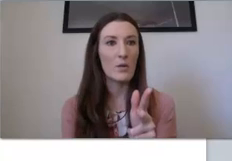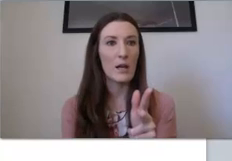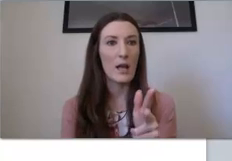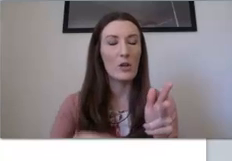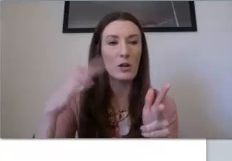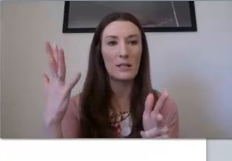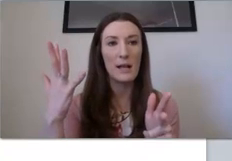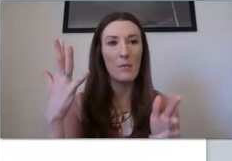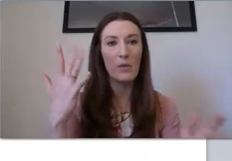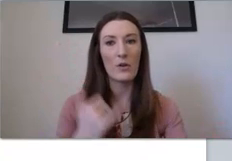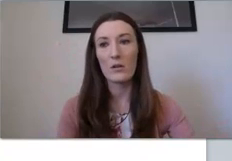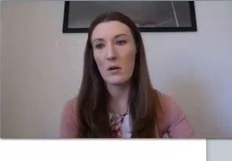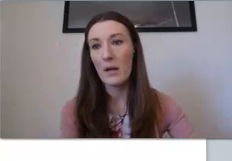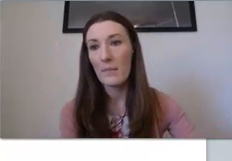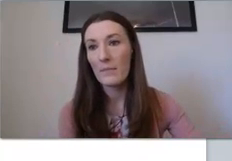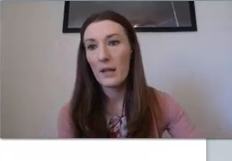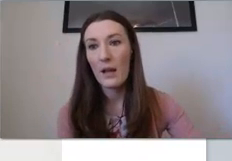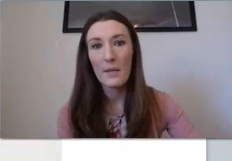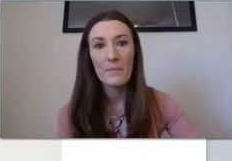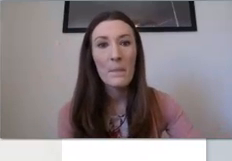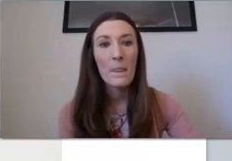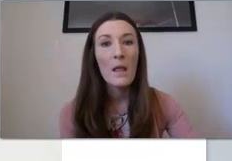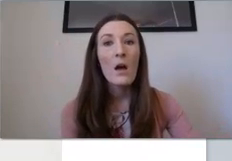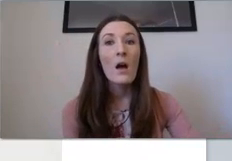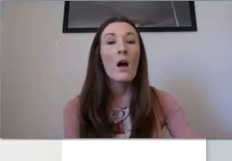anything you can hit, you're going to set up with your non-dominant, okay?